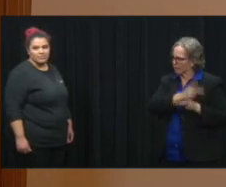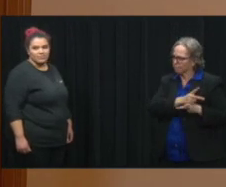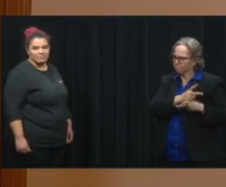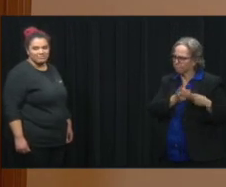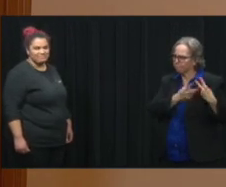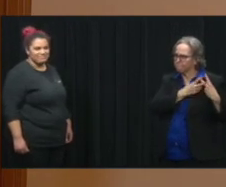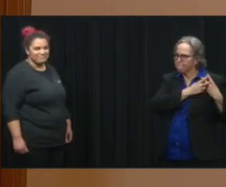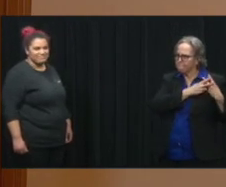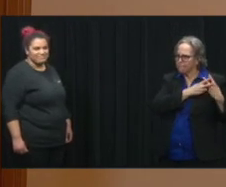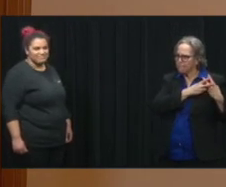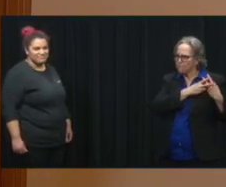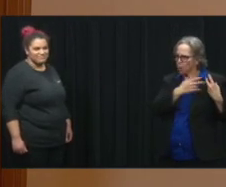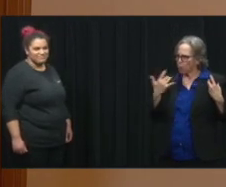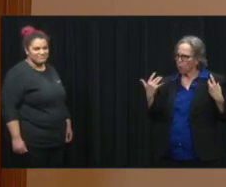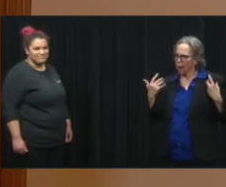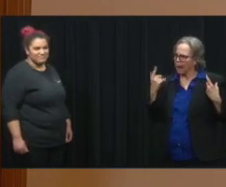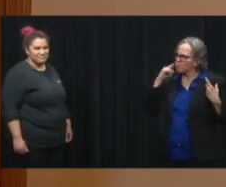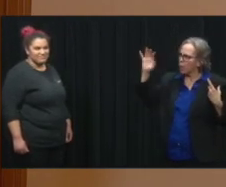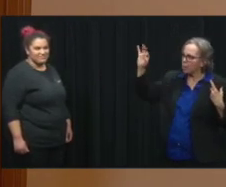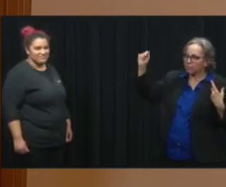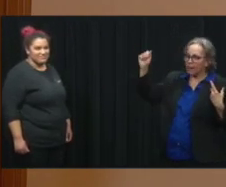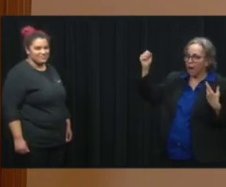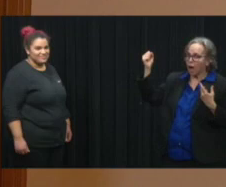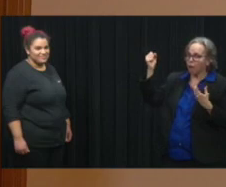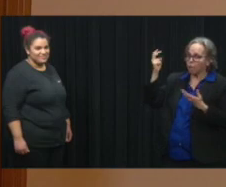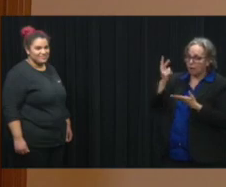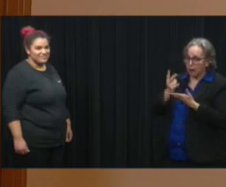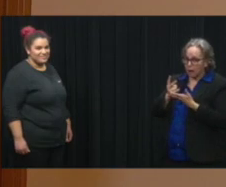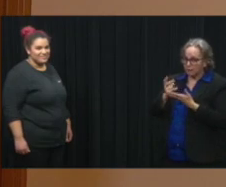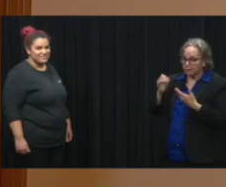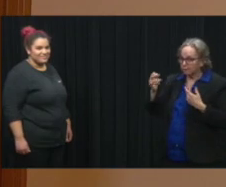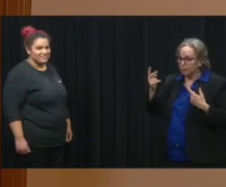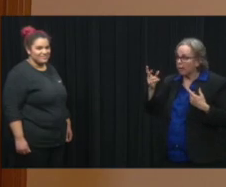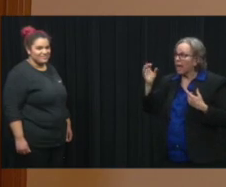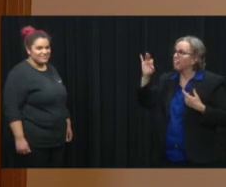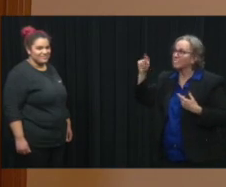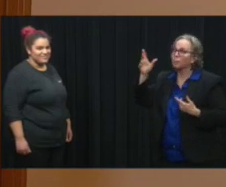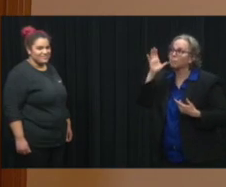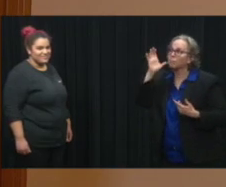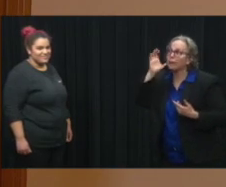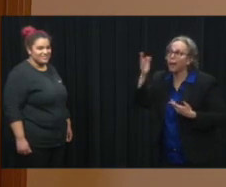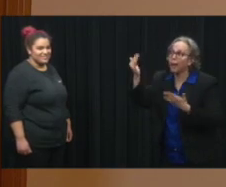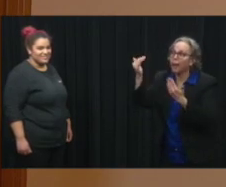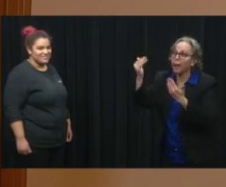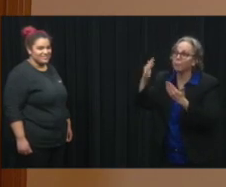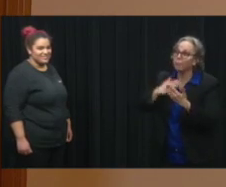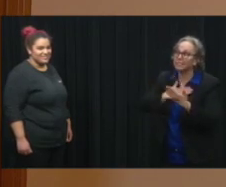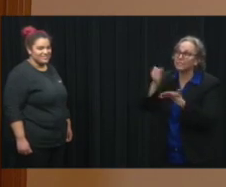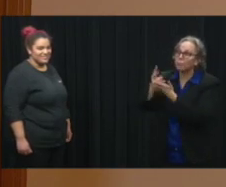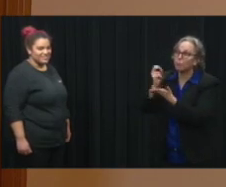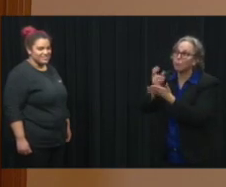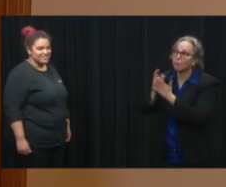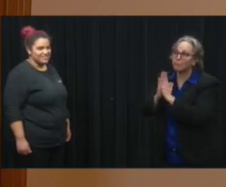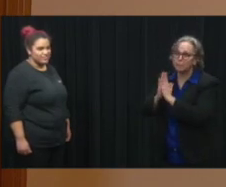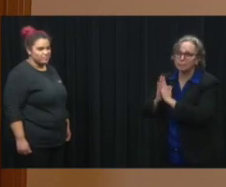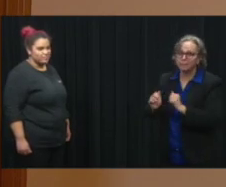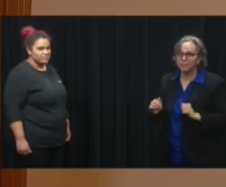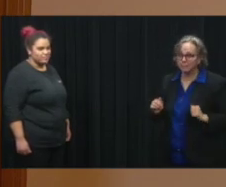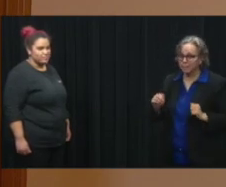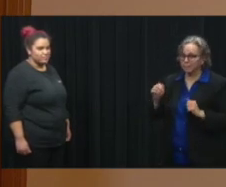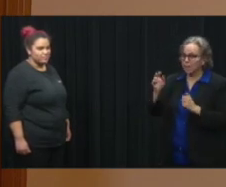there, please. This is a great technology. We know it'll make a difference between this and the University of Nebraska's UV treatment and